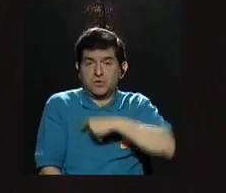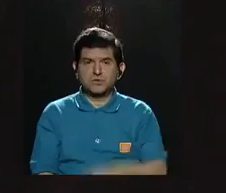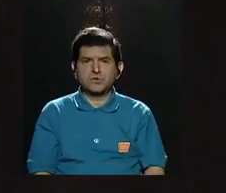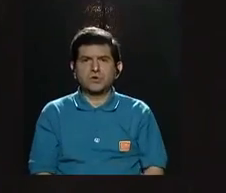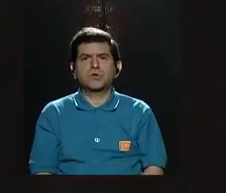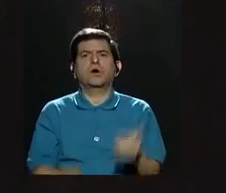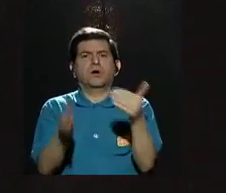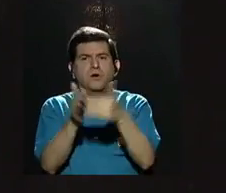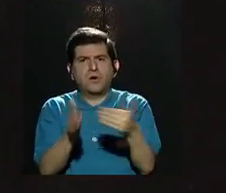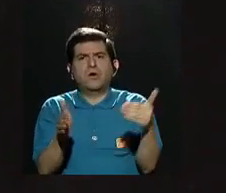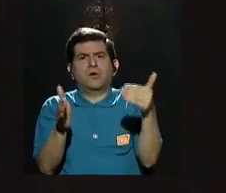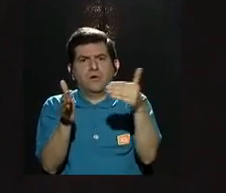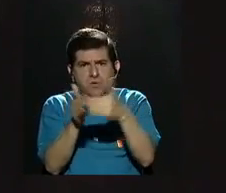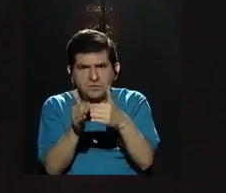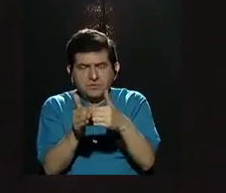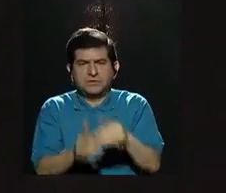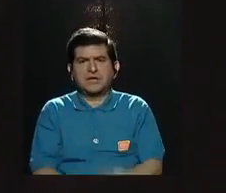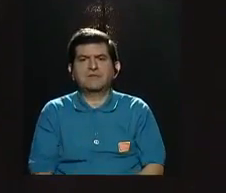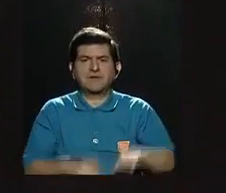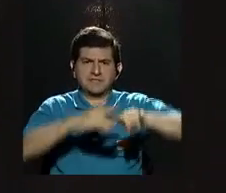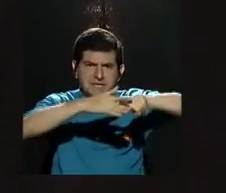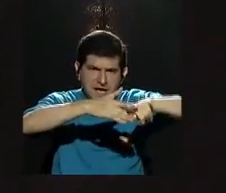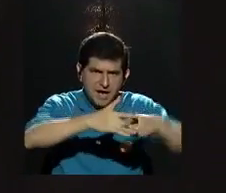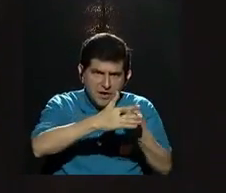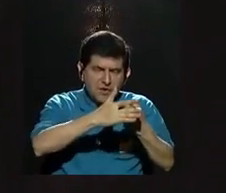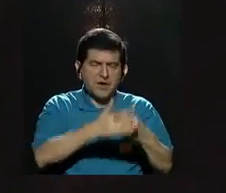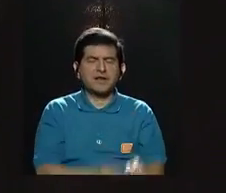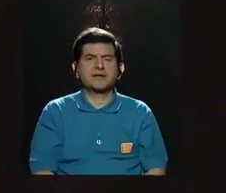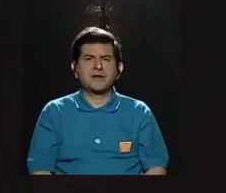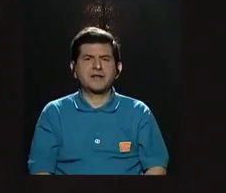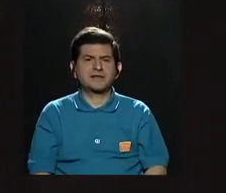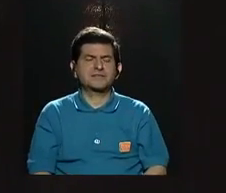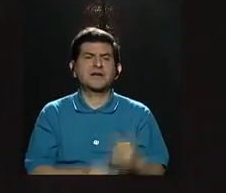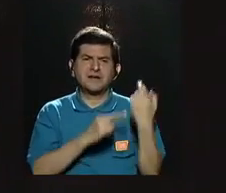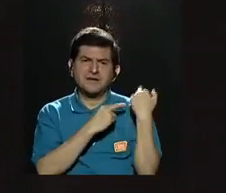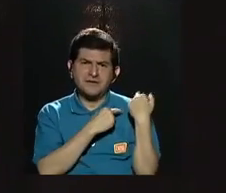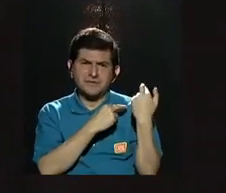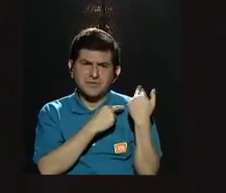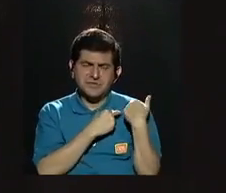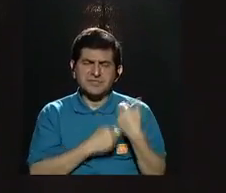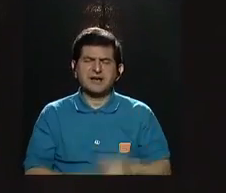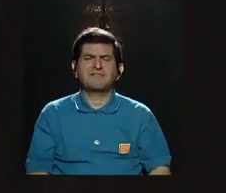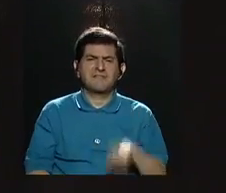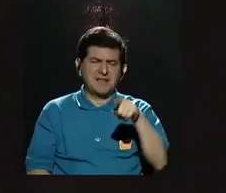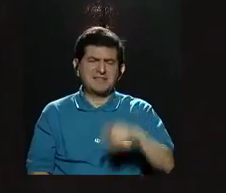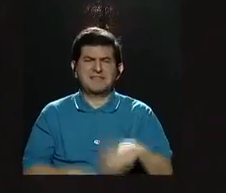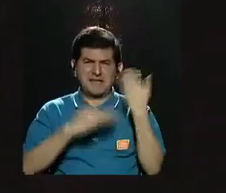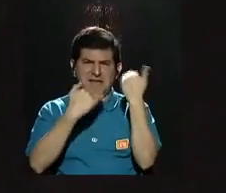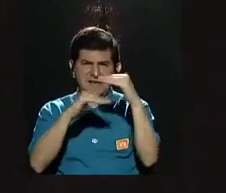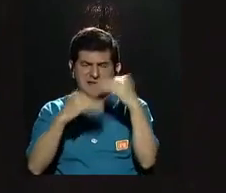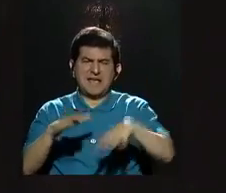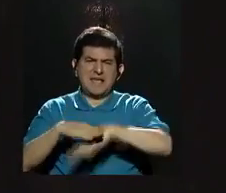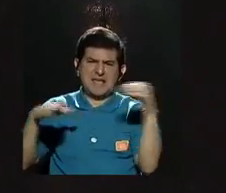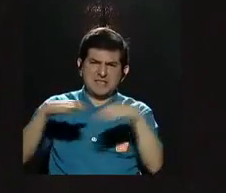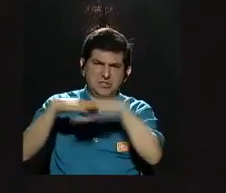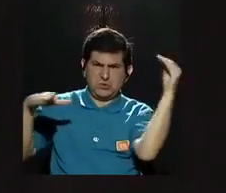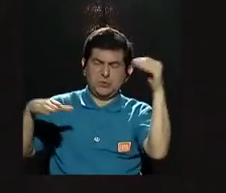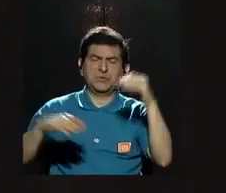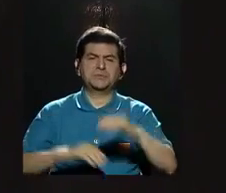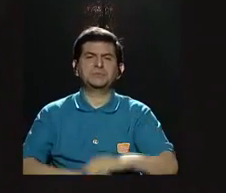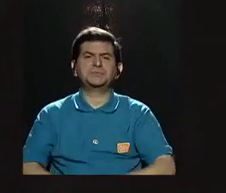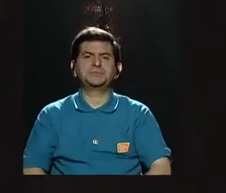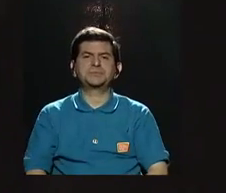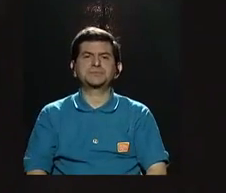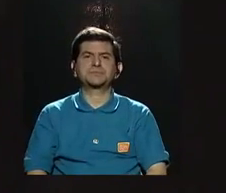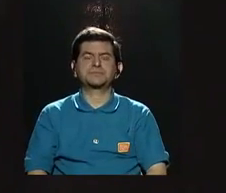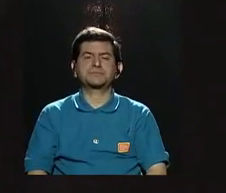was originally responsible for our marginalization and exclusion. Who needs